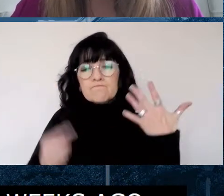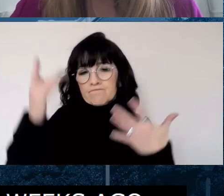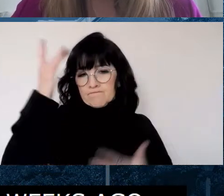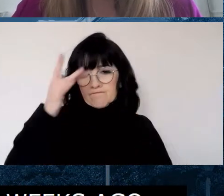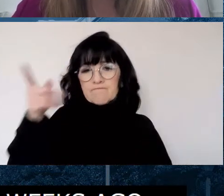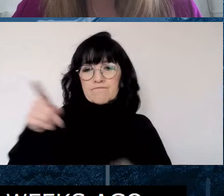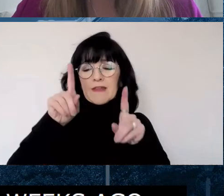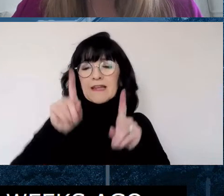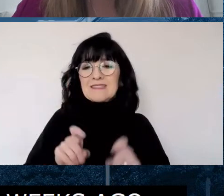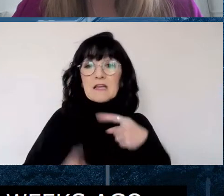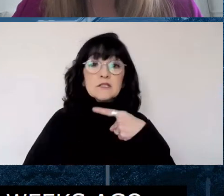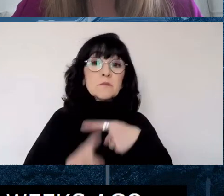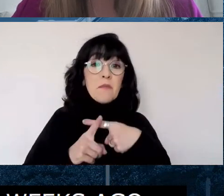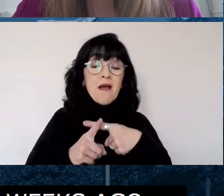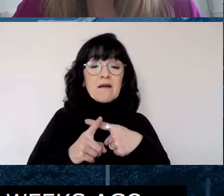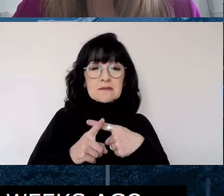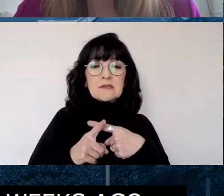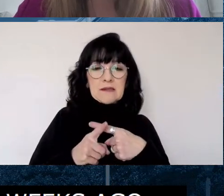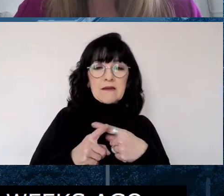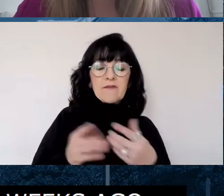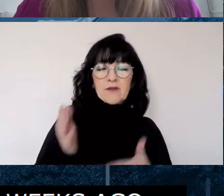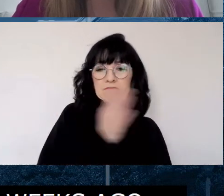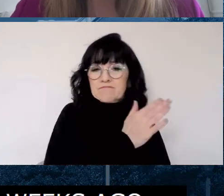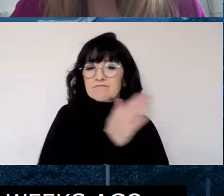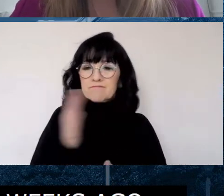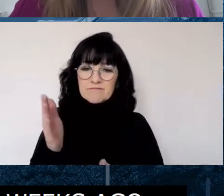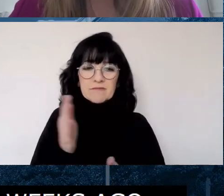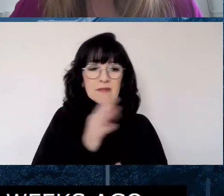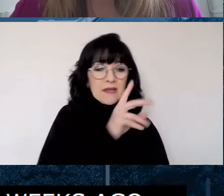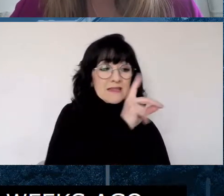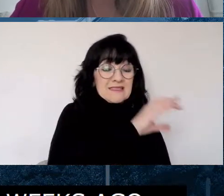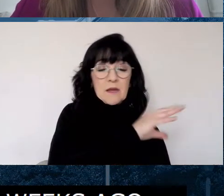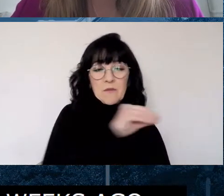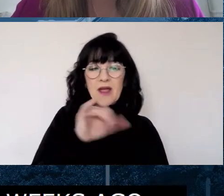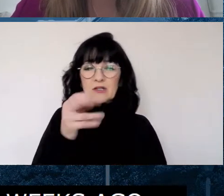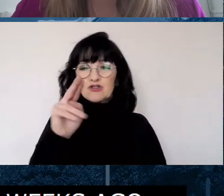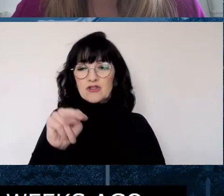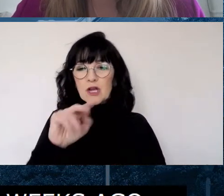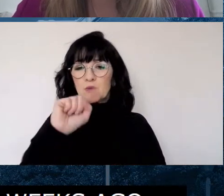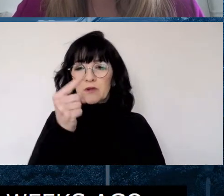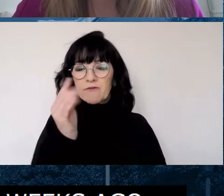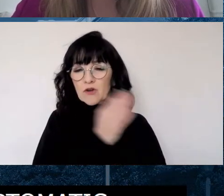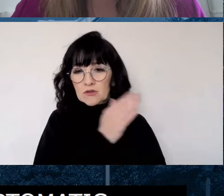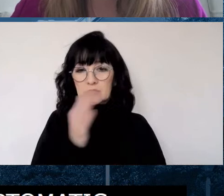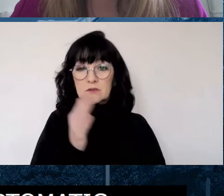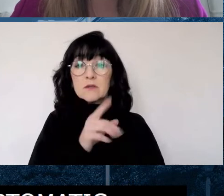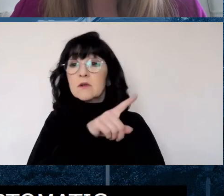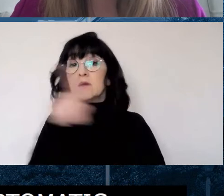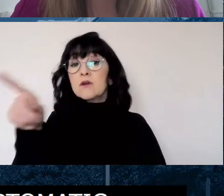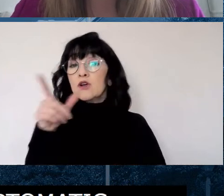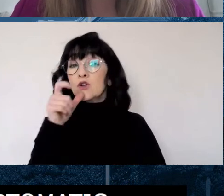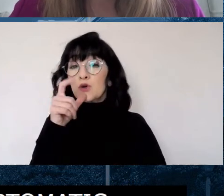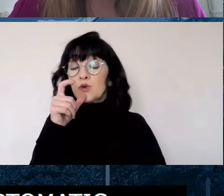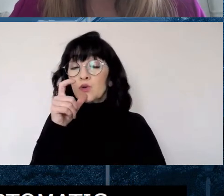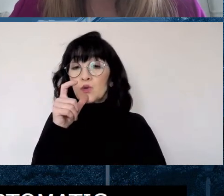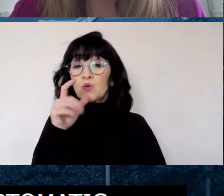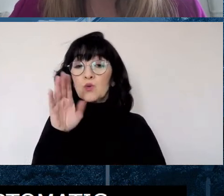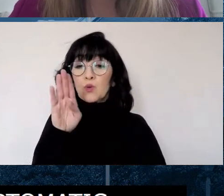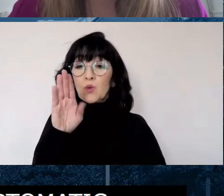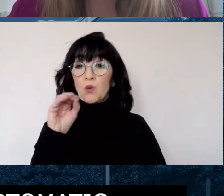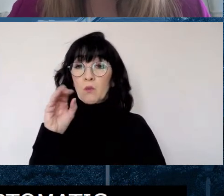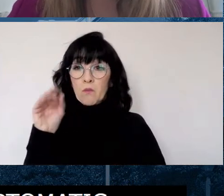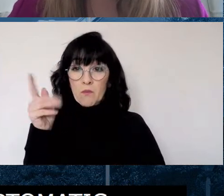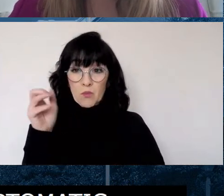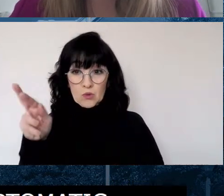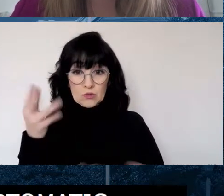1st. And the study shows that those who were boosted were much less likely to have tested positive